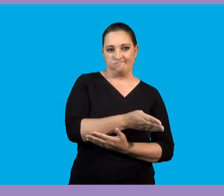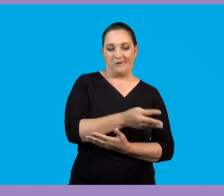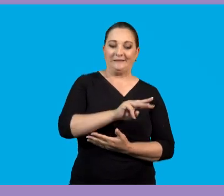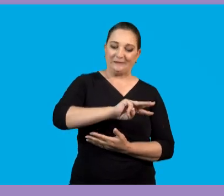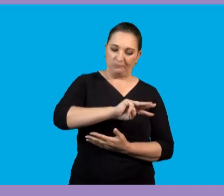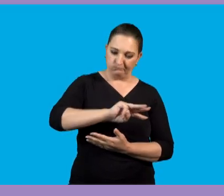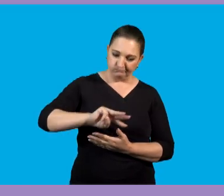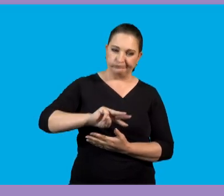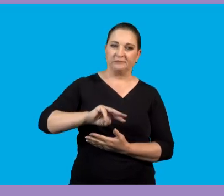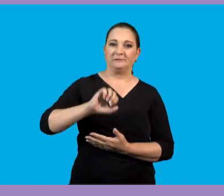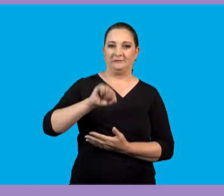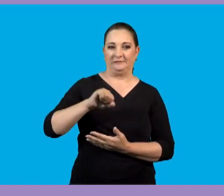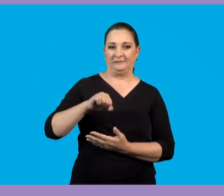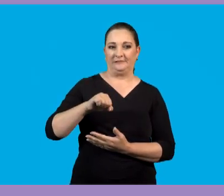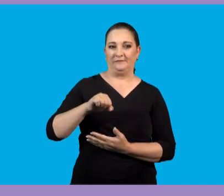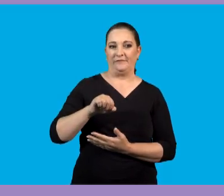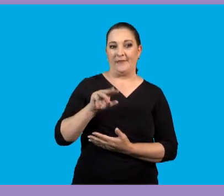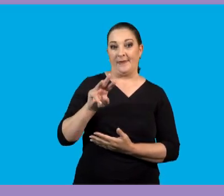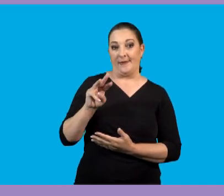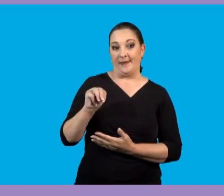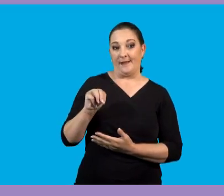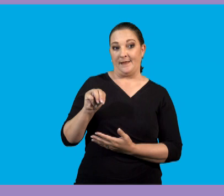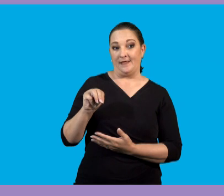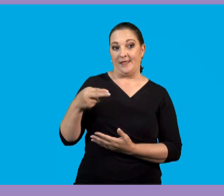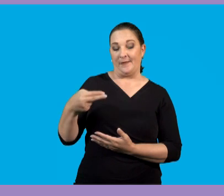is congruent to triangle